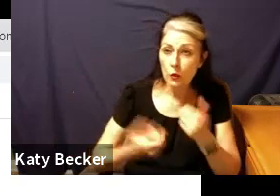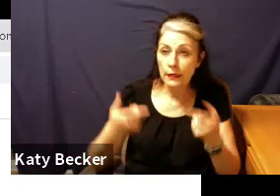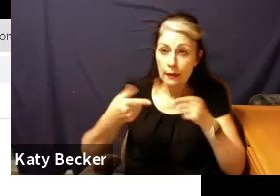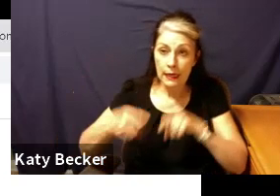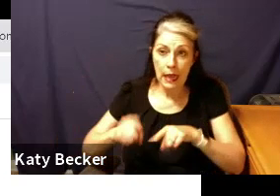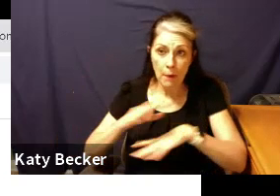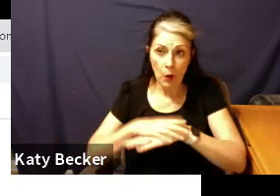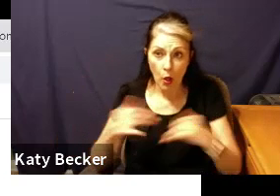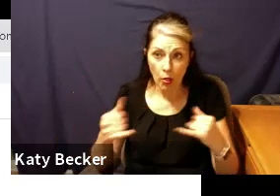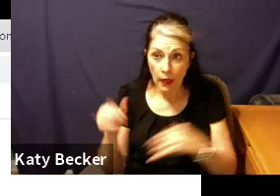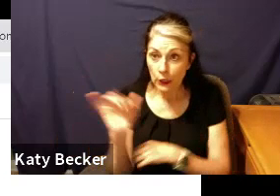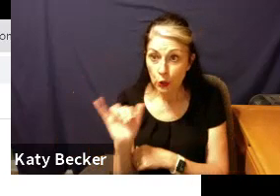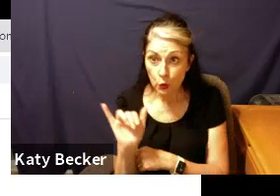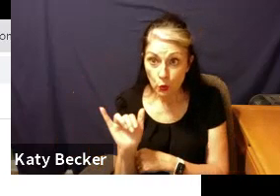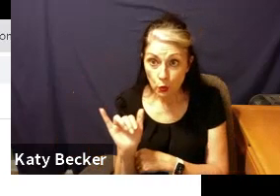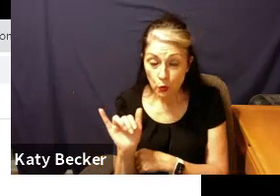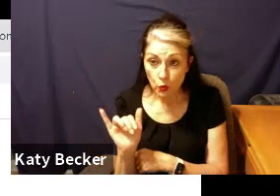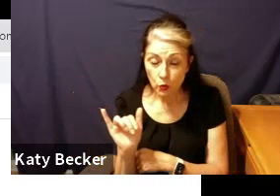online.